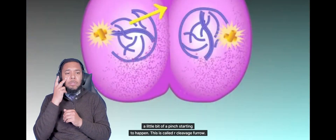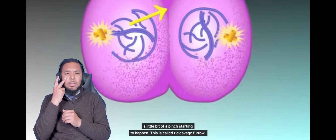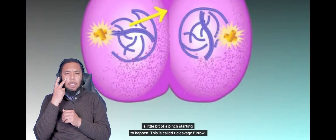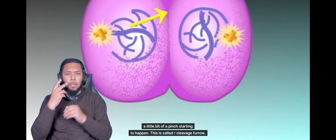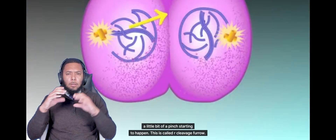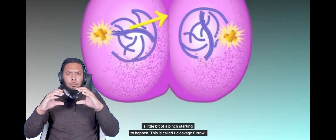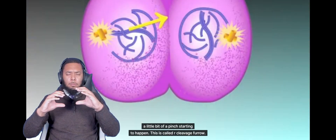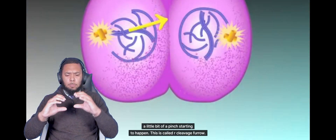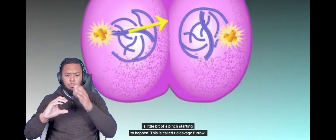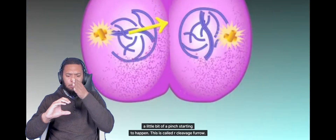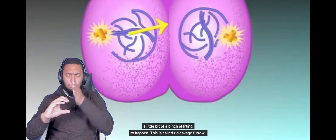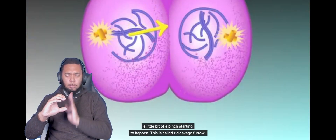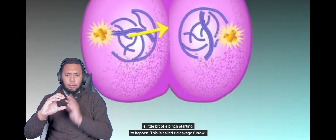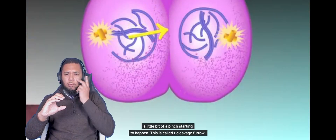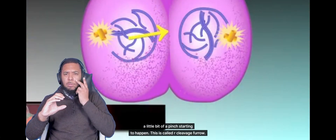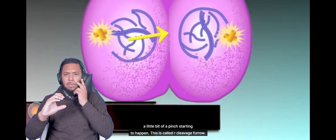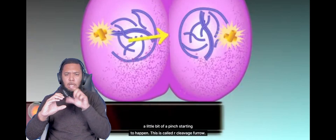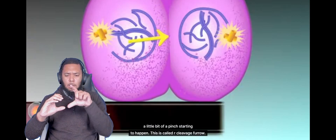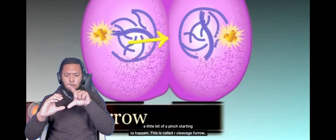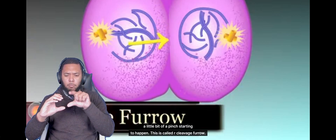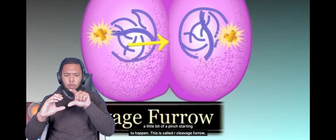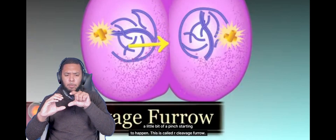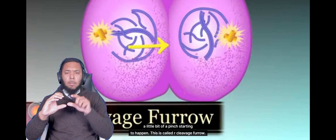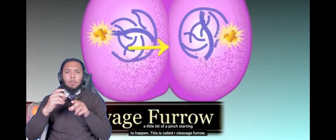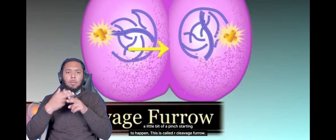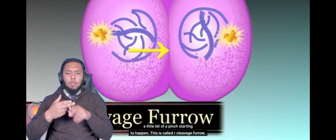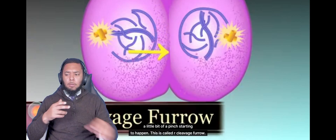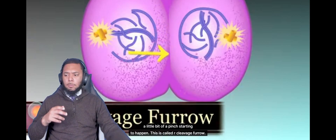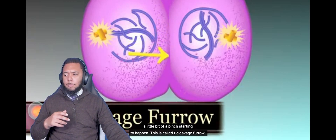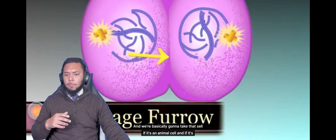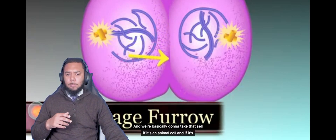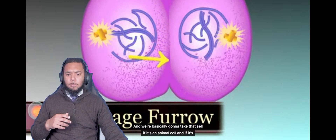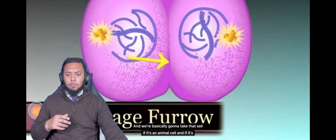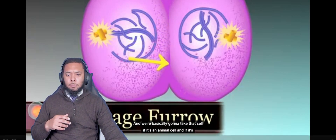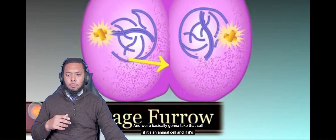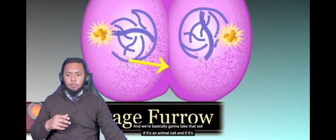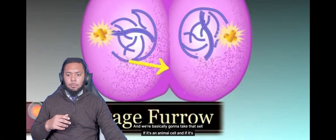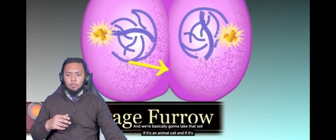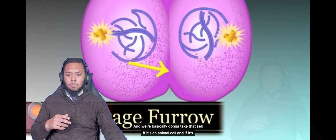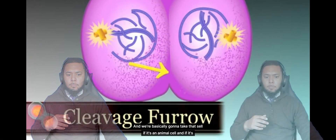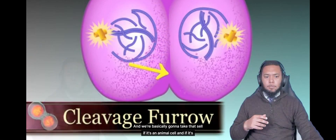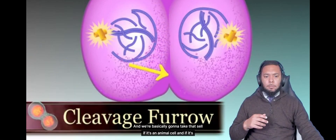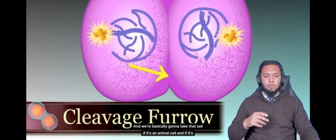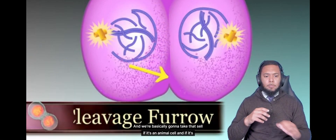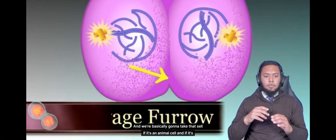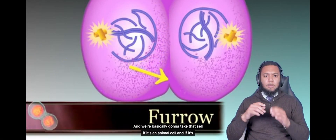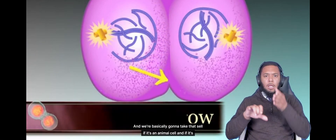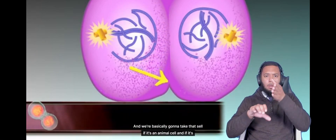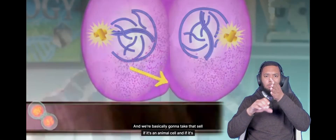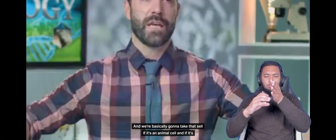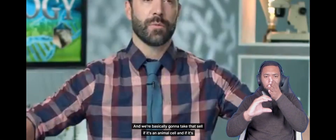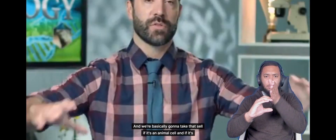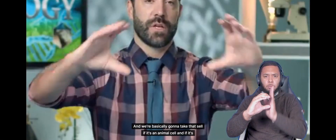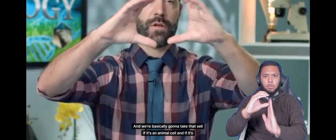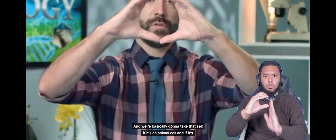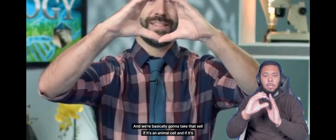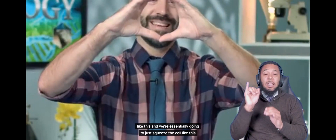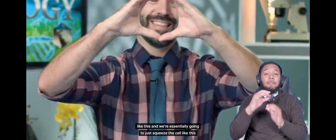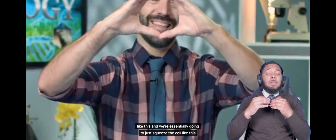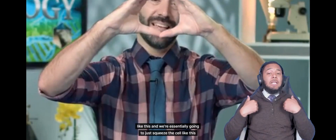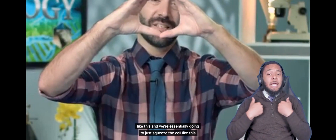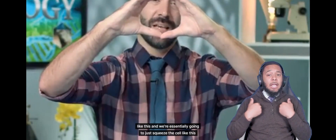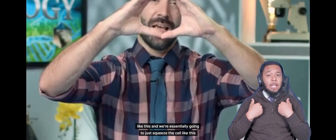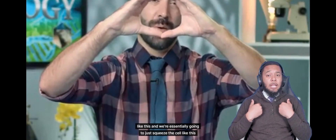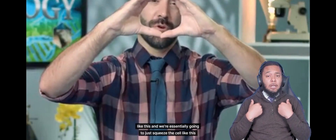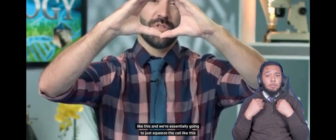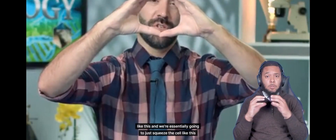bit of a pinch starting to happen. This is called our cleavage furrow, and we're basically going to take that cell, if it's an animal cell, and if it's